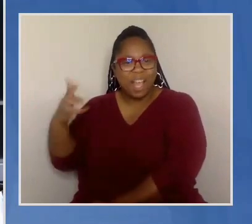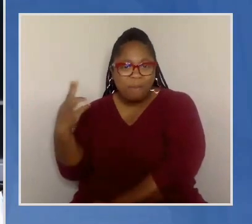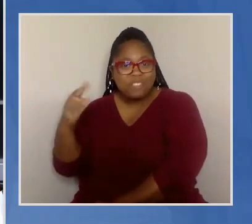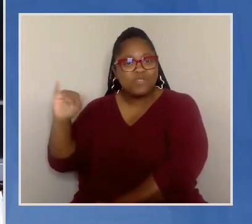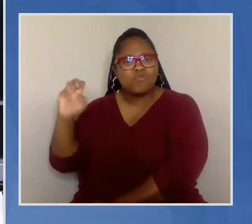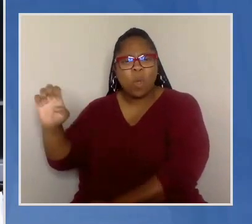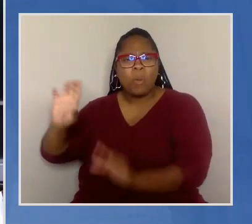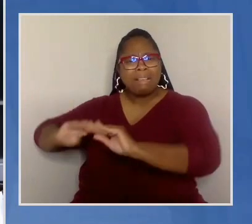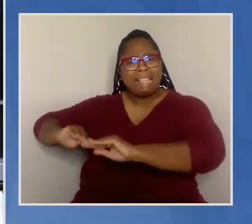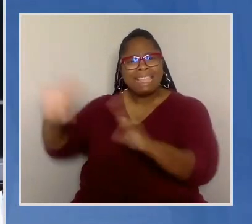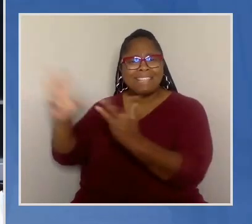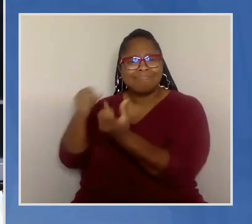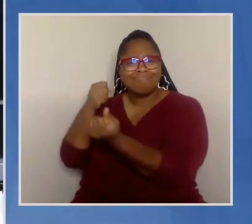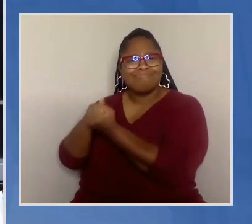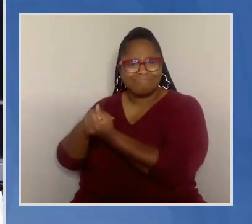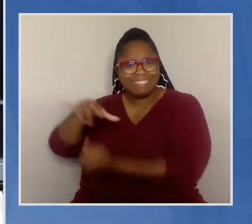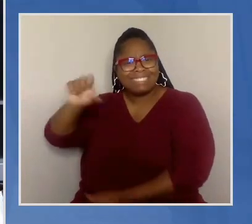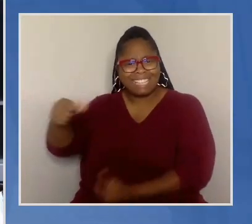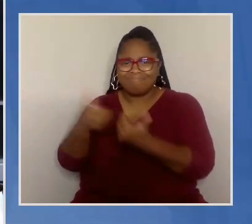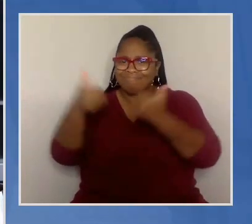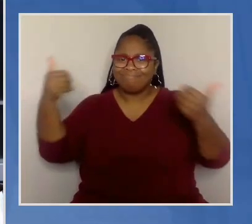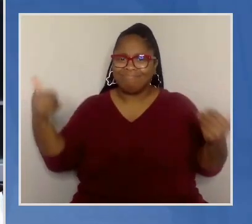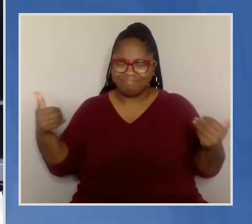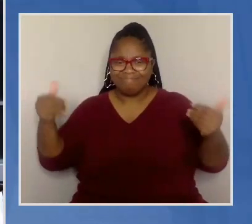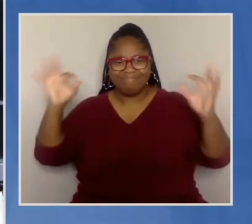Joe is clear as day.